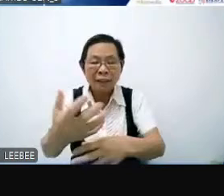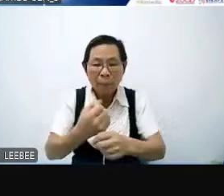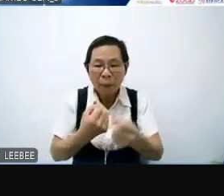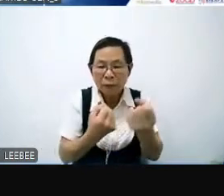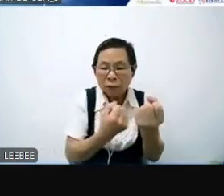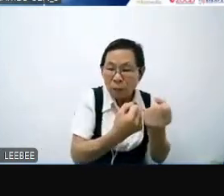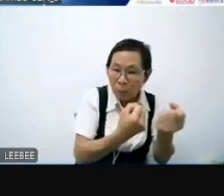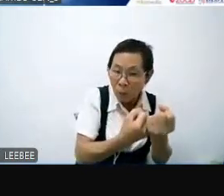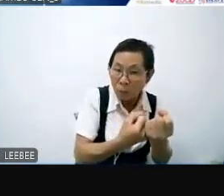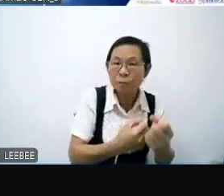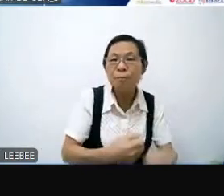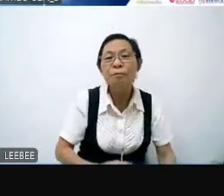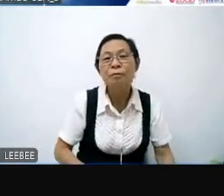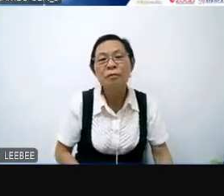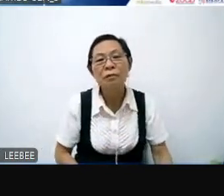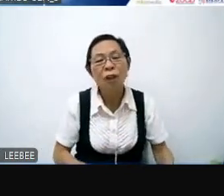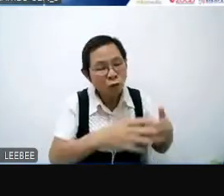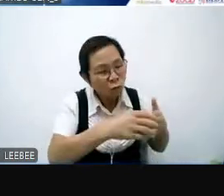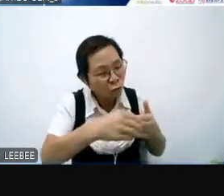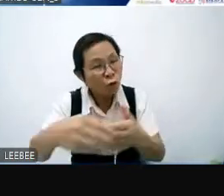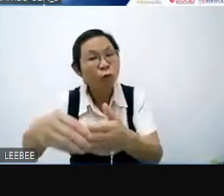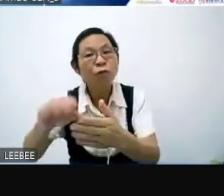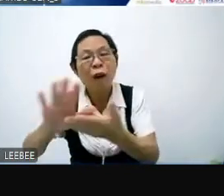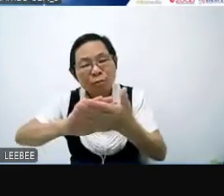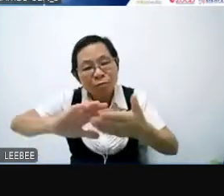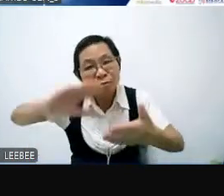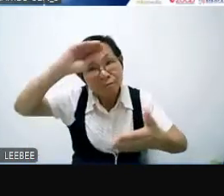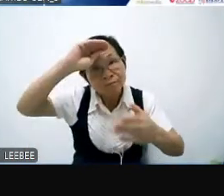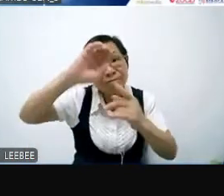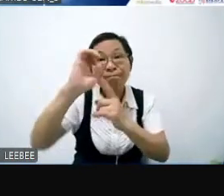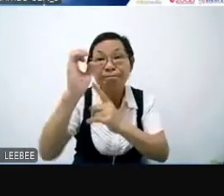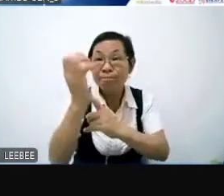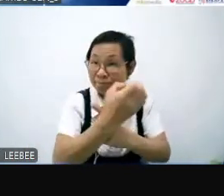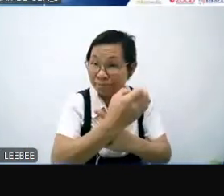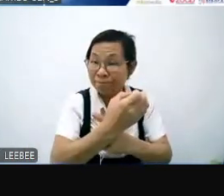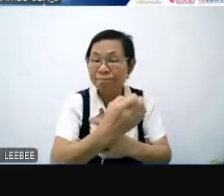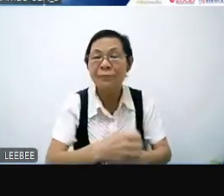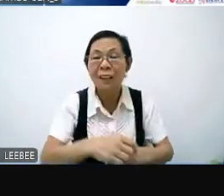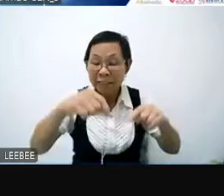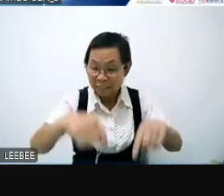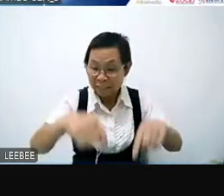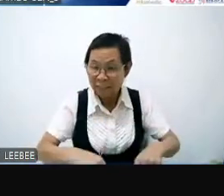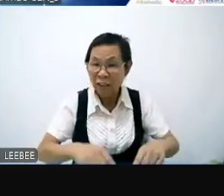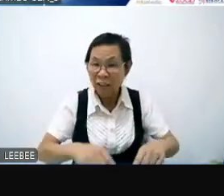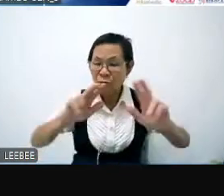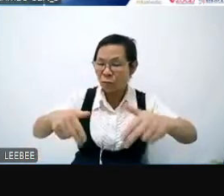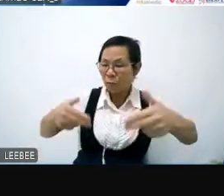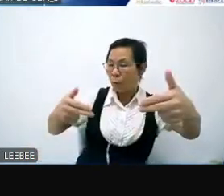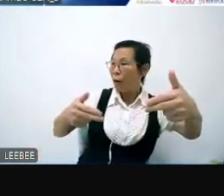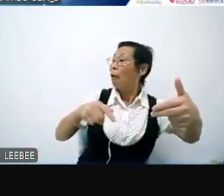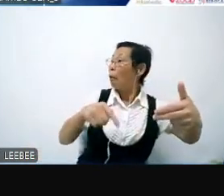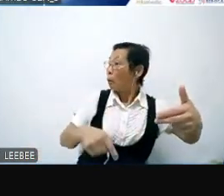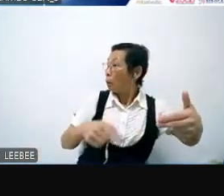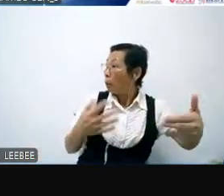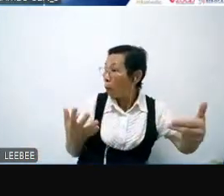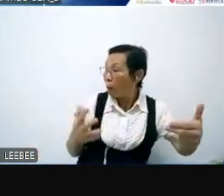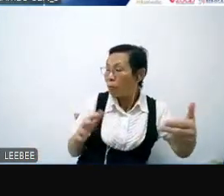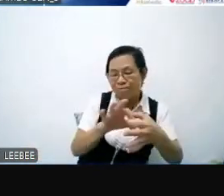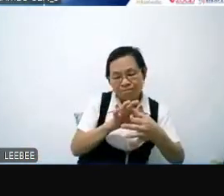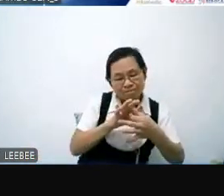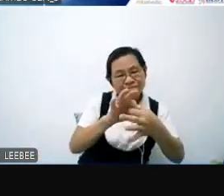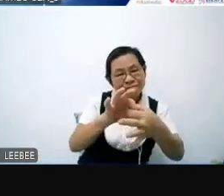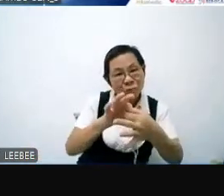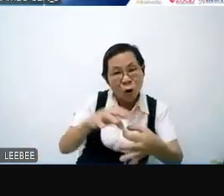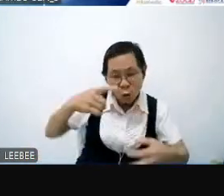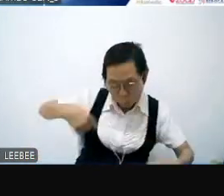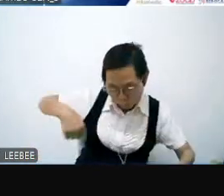support they need to thrive in their learning environments. This webinar serves as a collaborative platform where